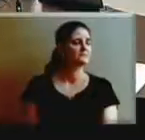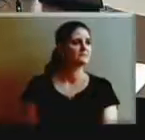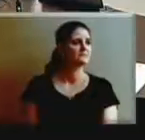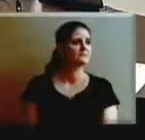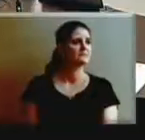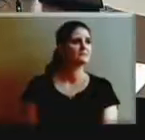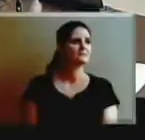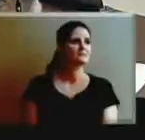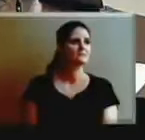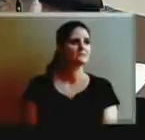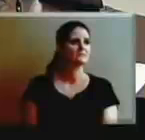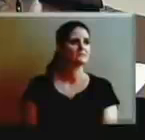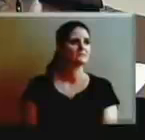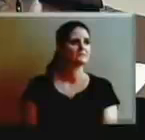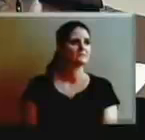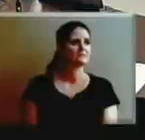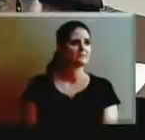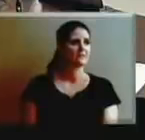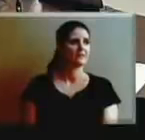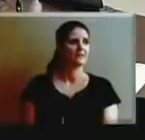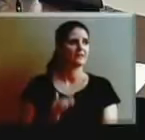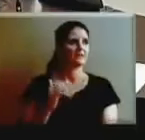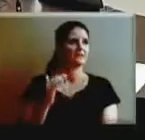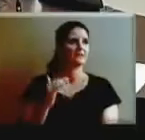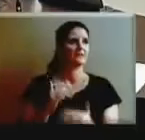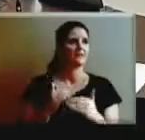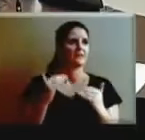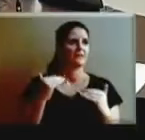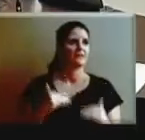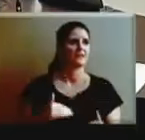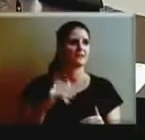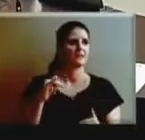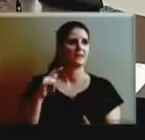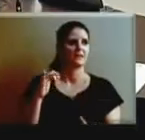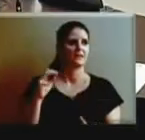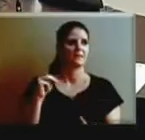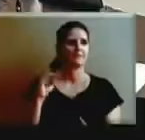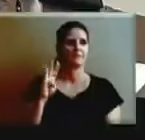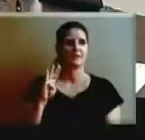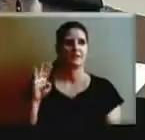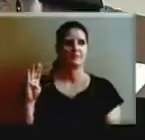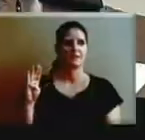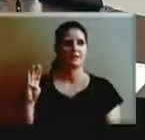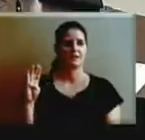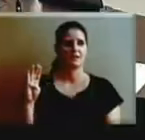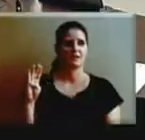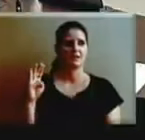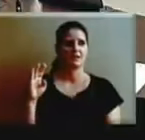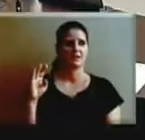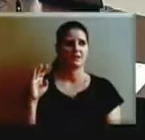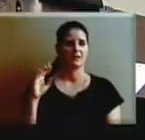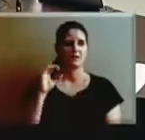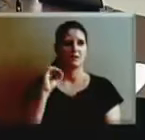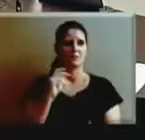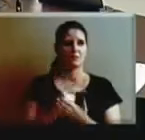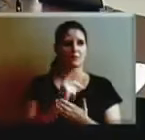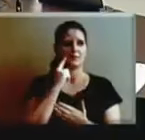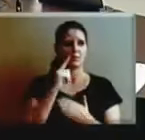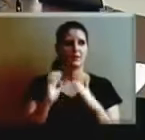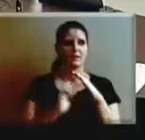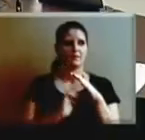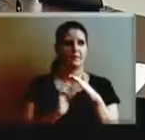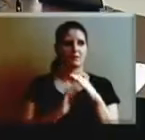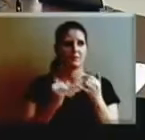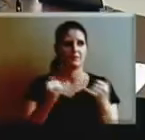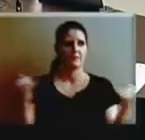The next item that was pulled down was B, the approval of the elementary boundary change for 2013-14. Mr.